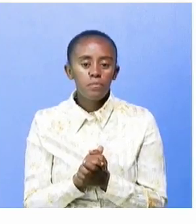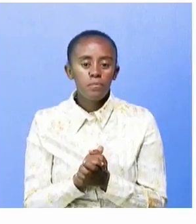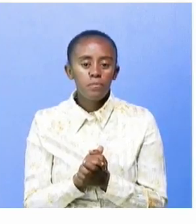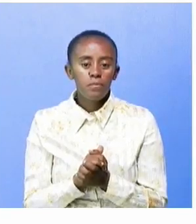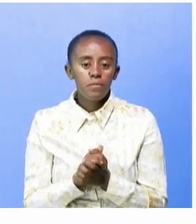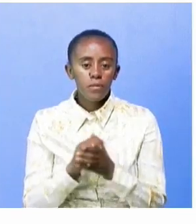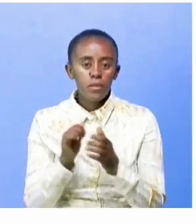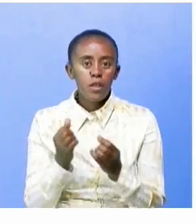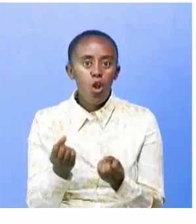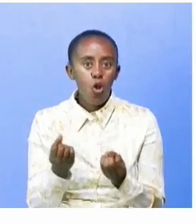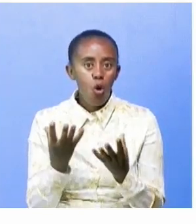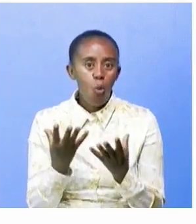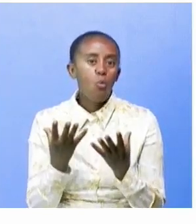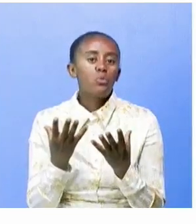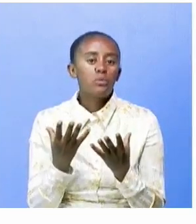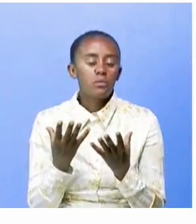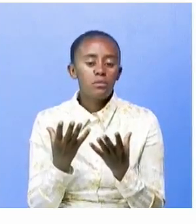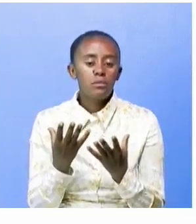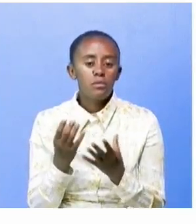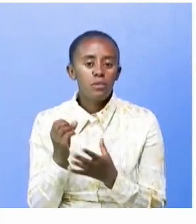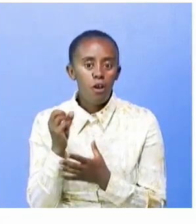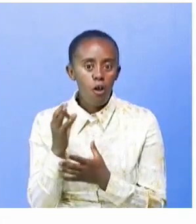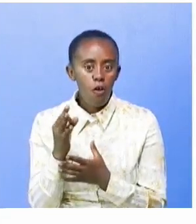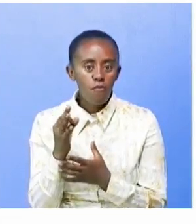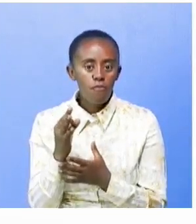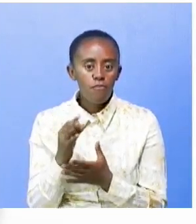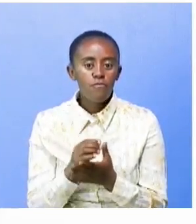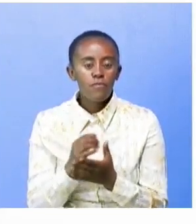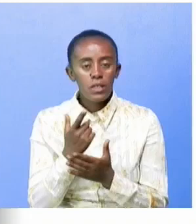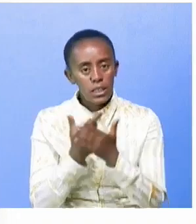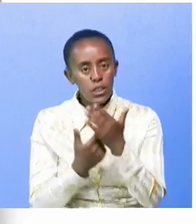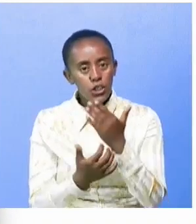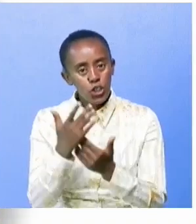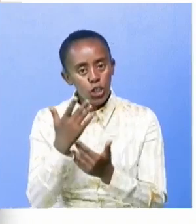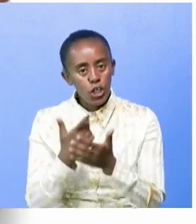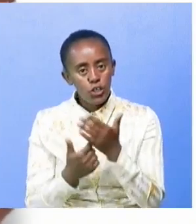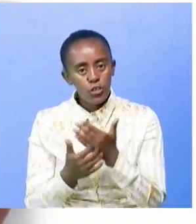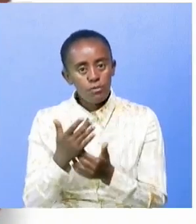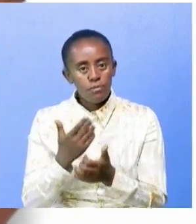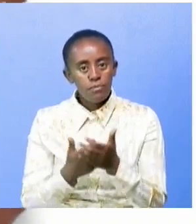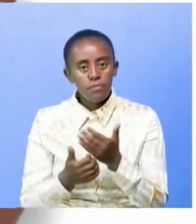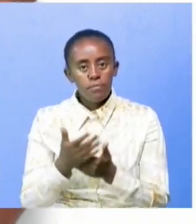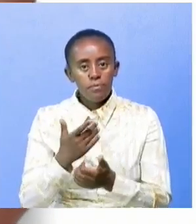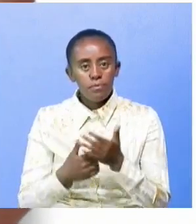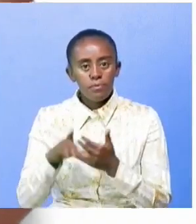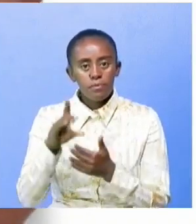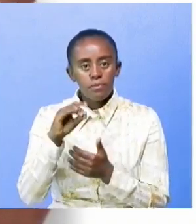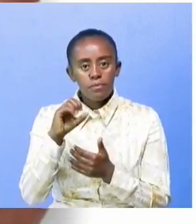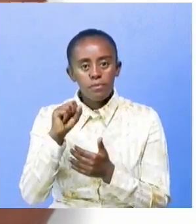a lot of discussions